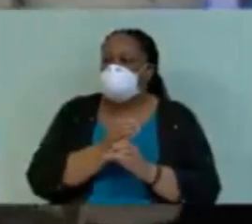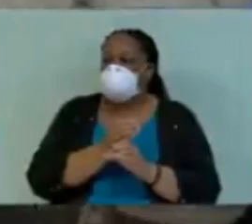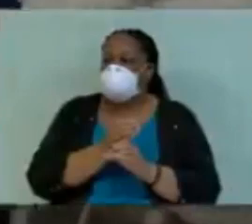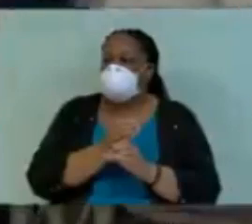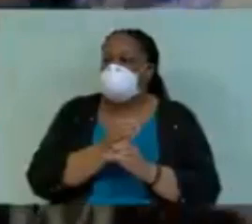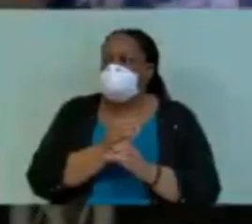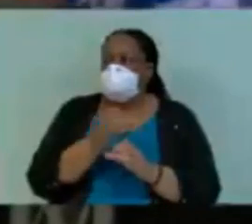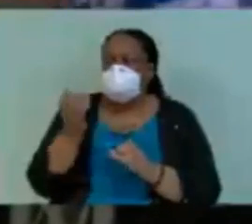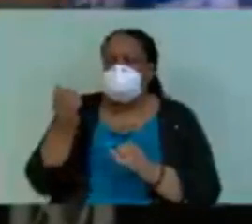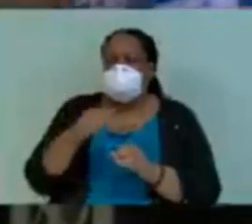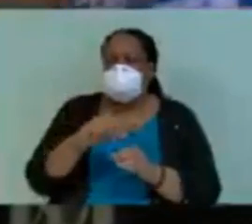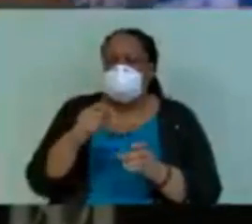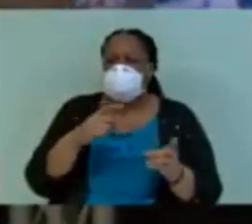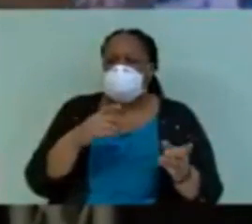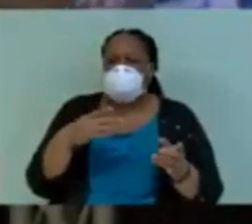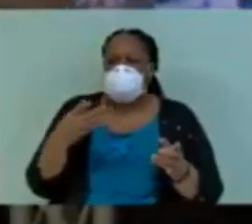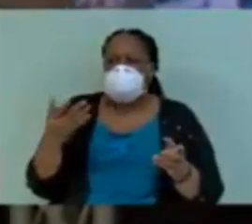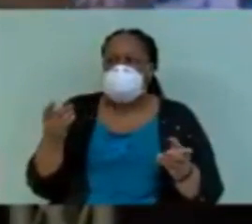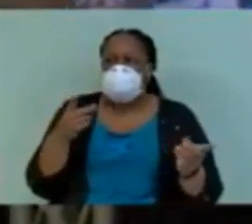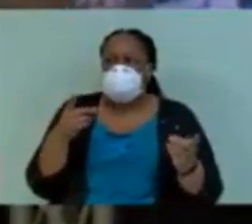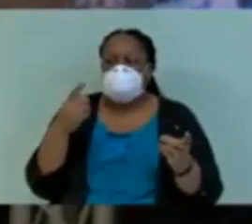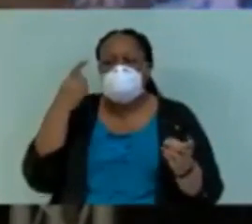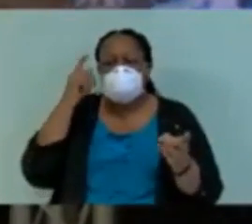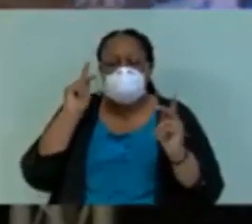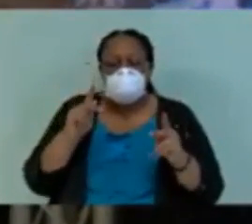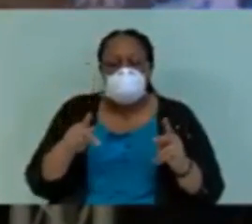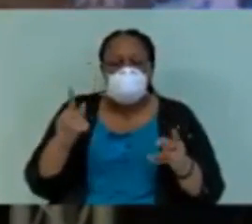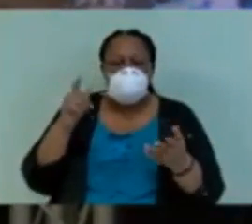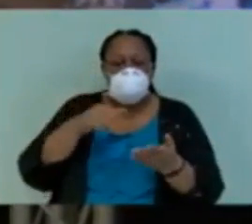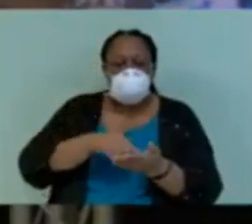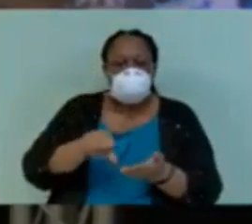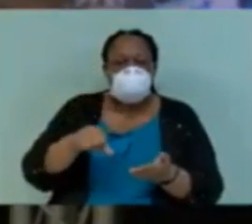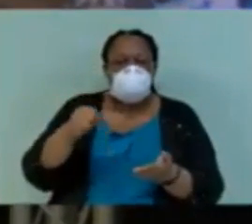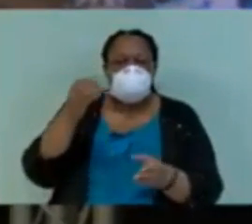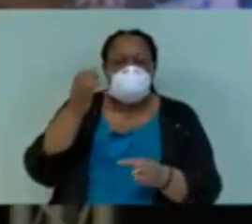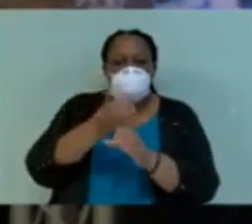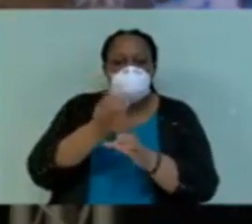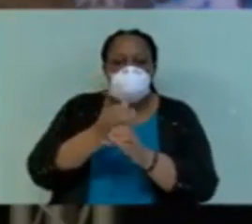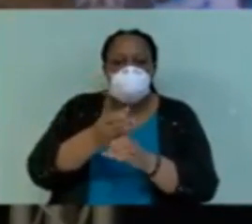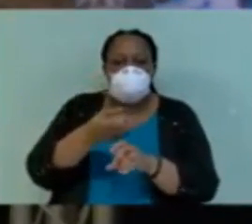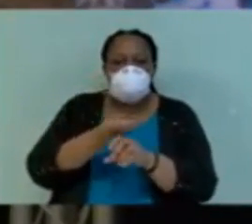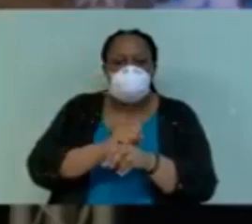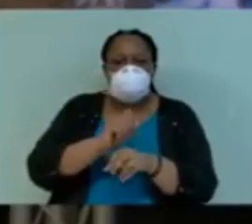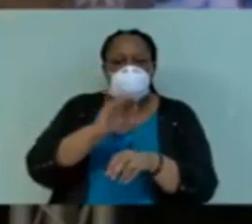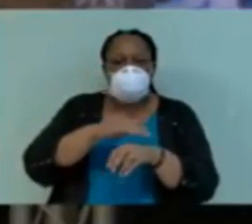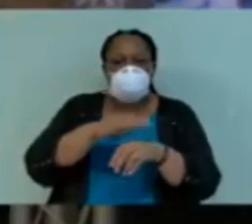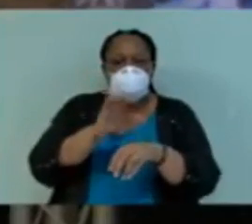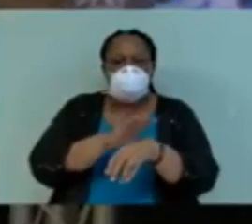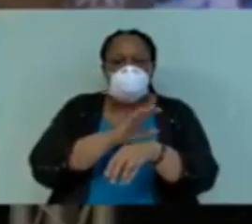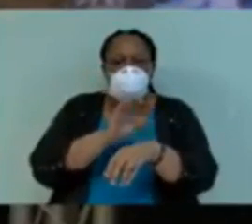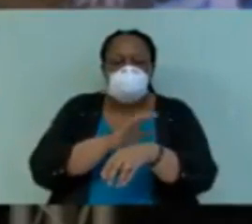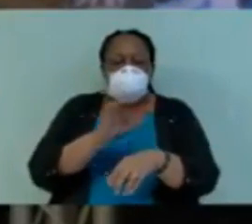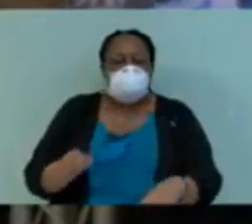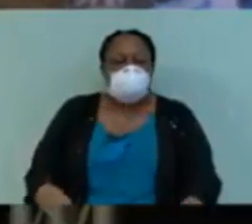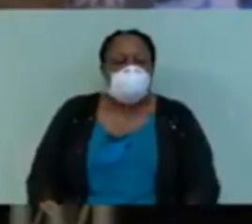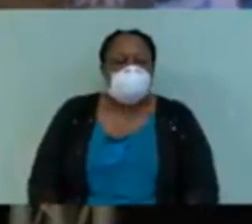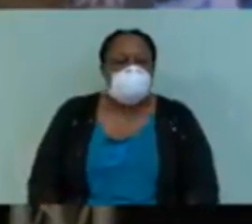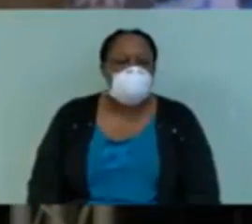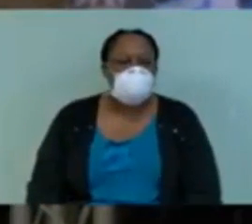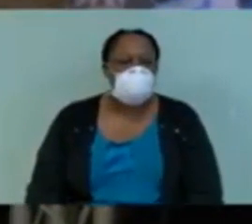arrangement made for persons who would have imported personal